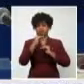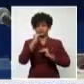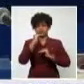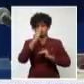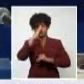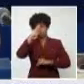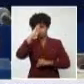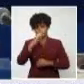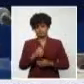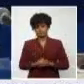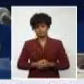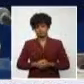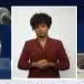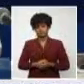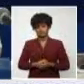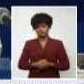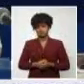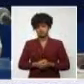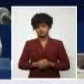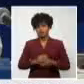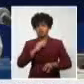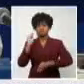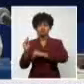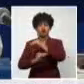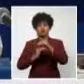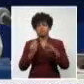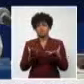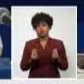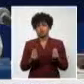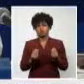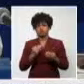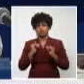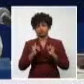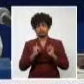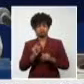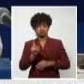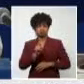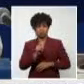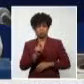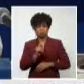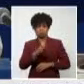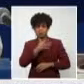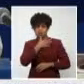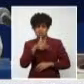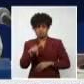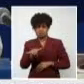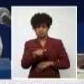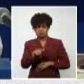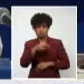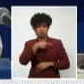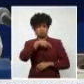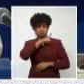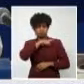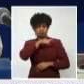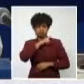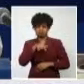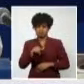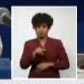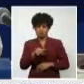the regional average. So this hasn't changed much from what we've said in previous